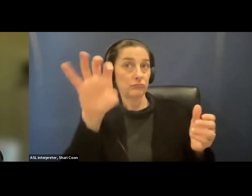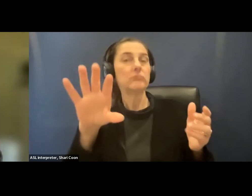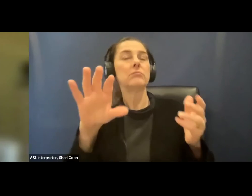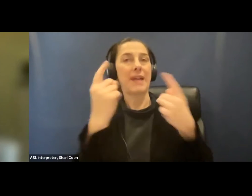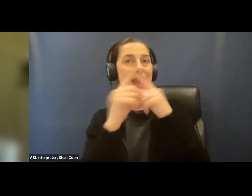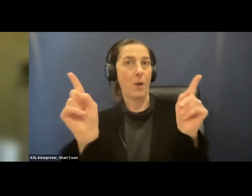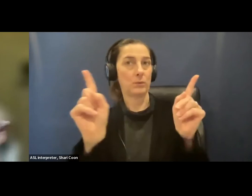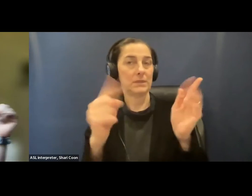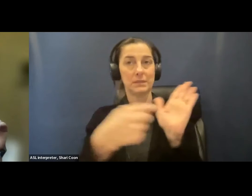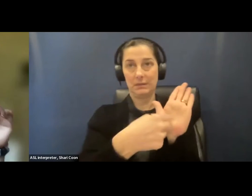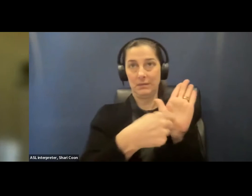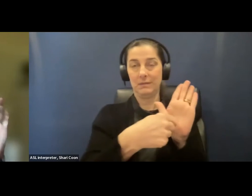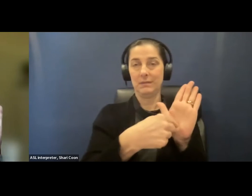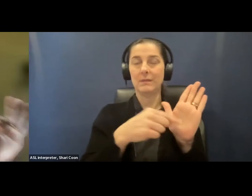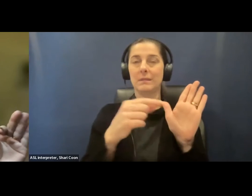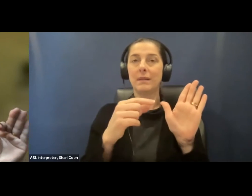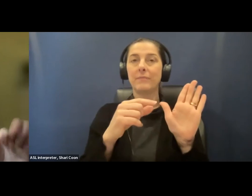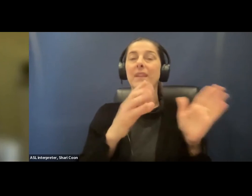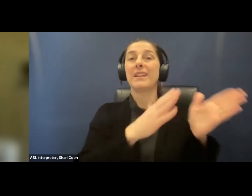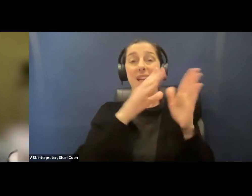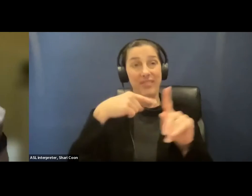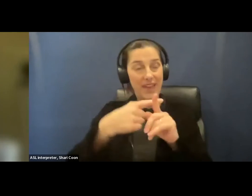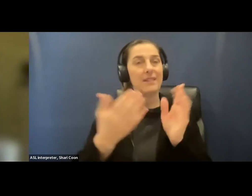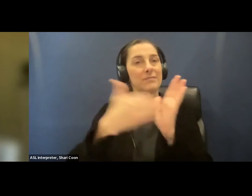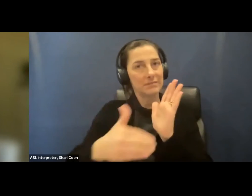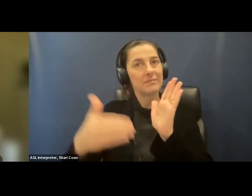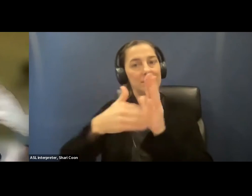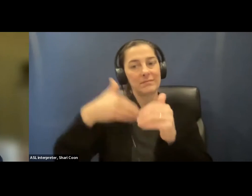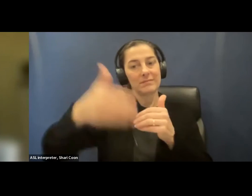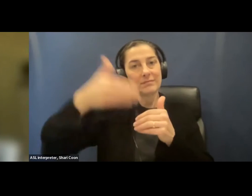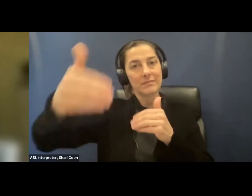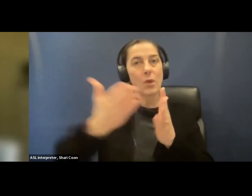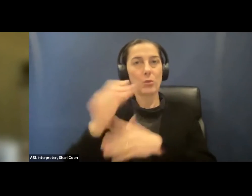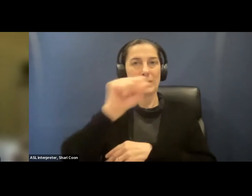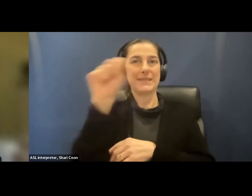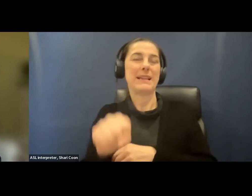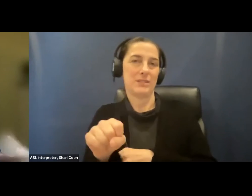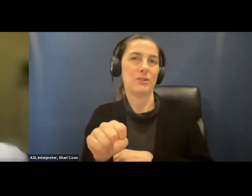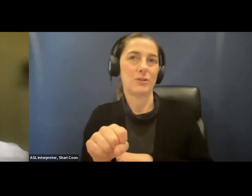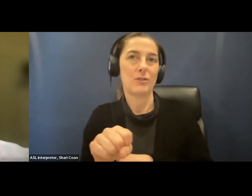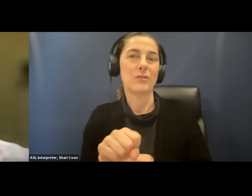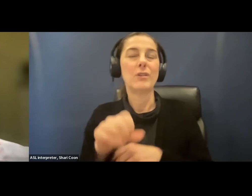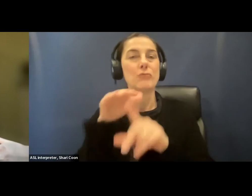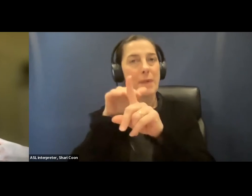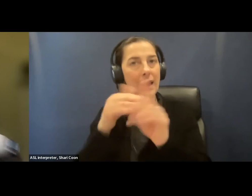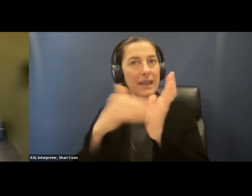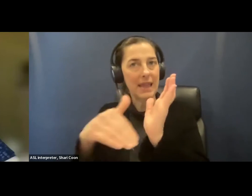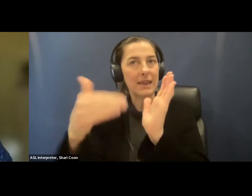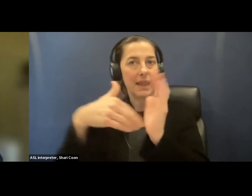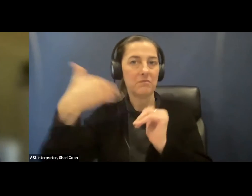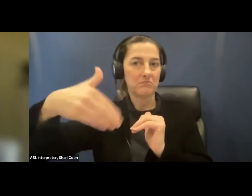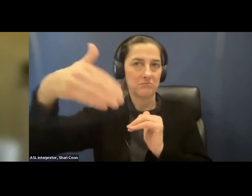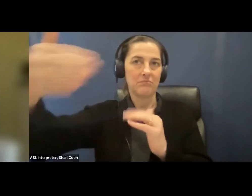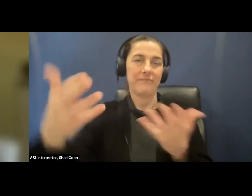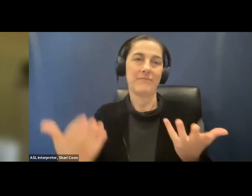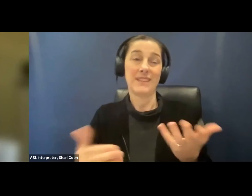students have a sense, they might not have a running list, but they have a sense of who they feel is, you know, someone they